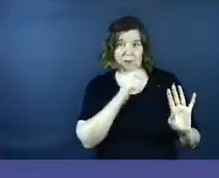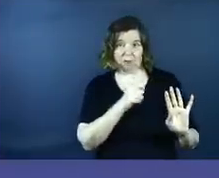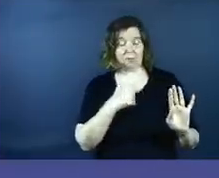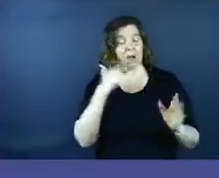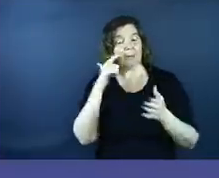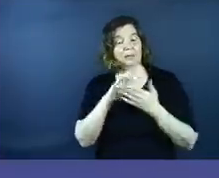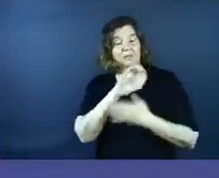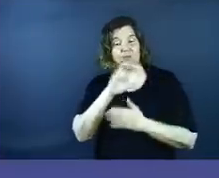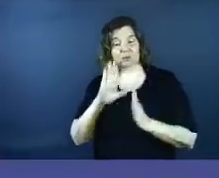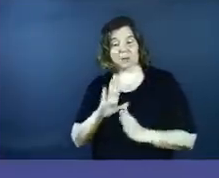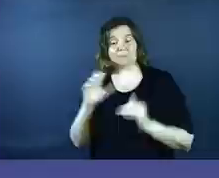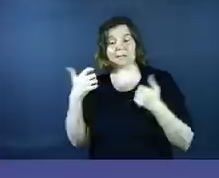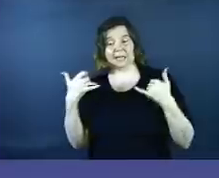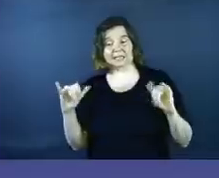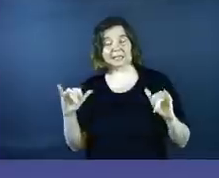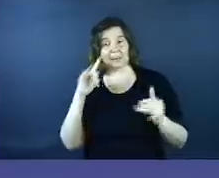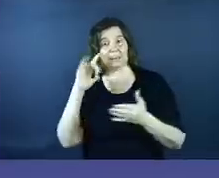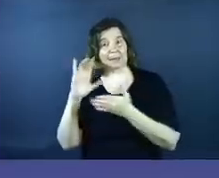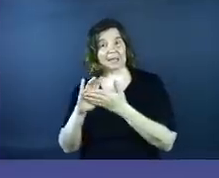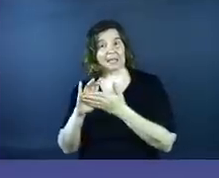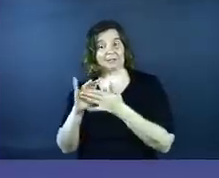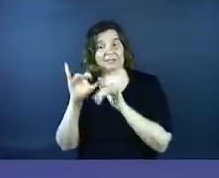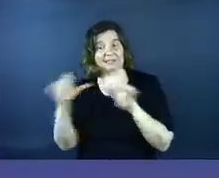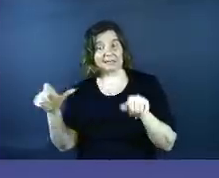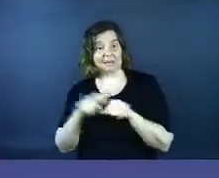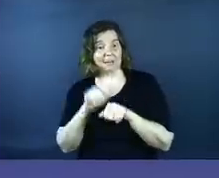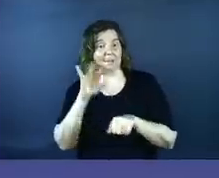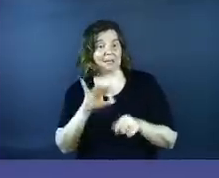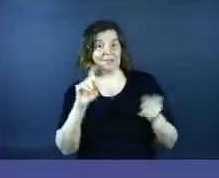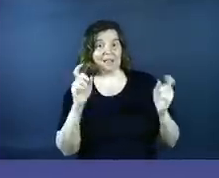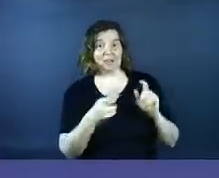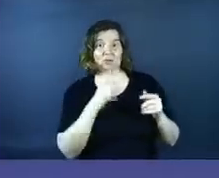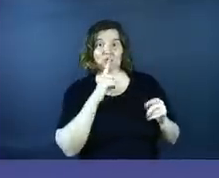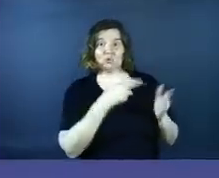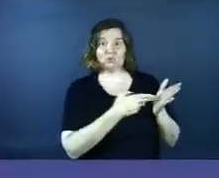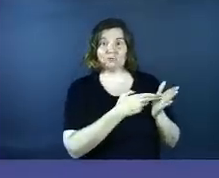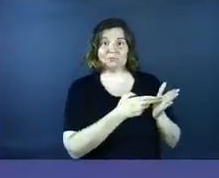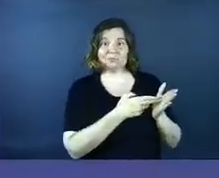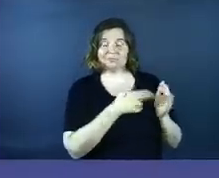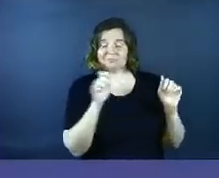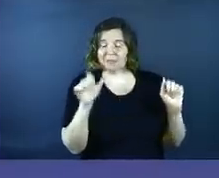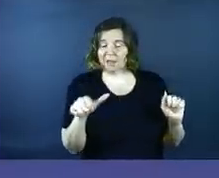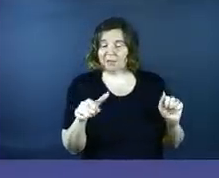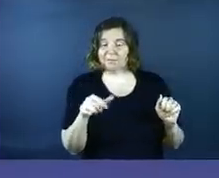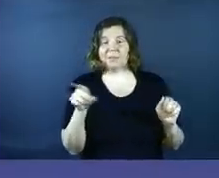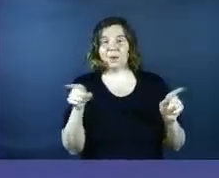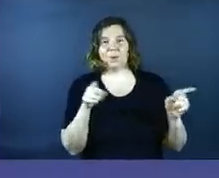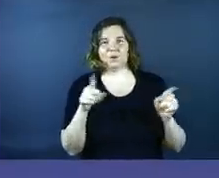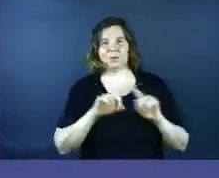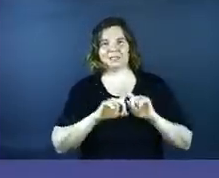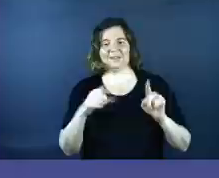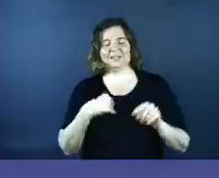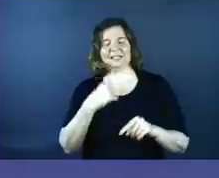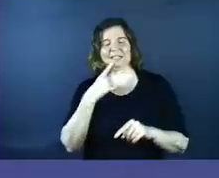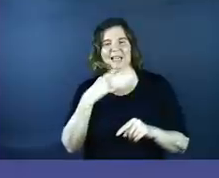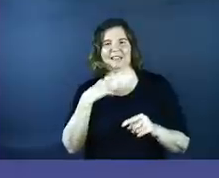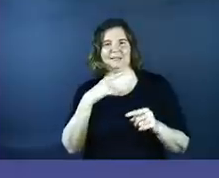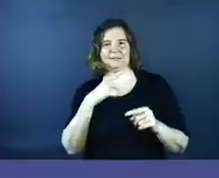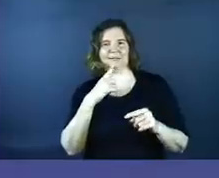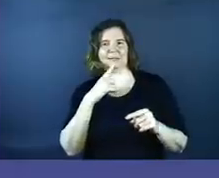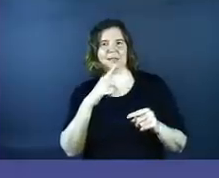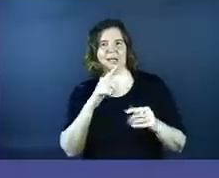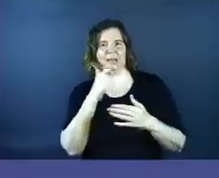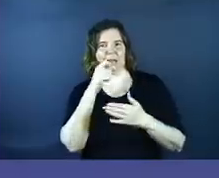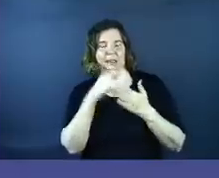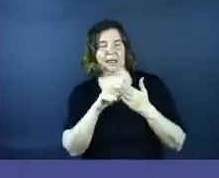that Christianity can still be believed even if evolution is true. This is where you and I differ, and he's saying this in the Ackworth